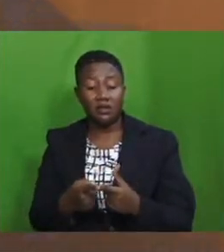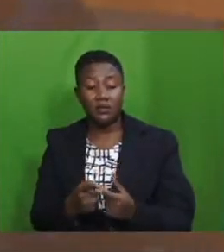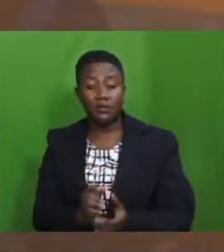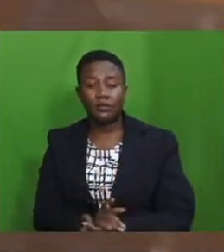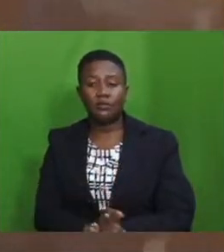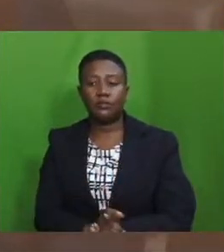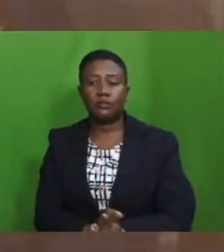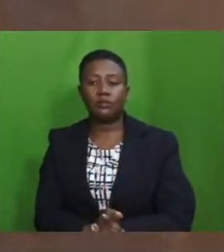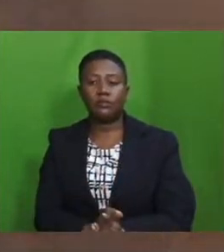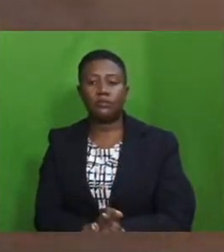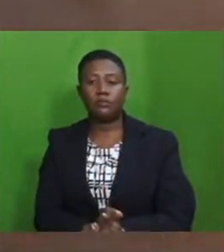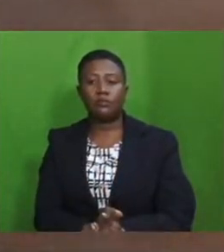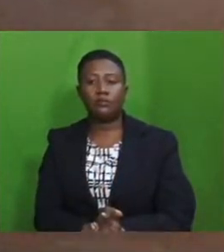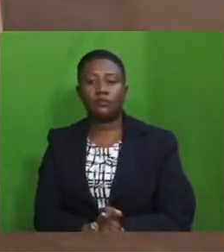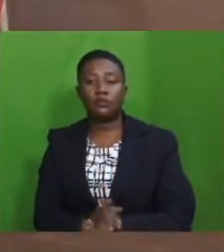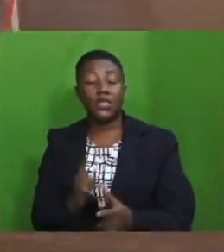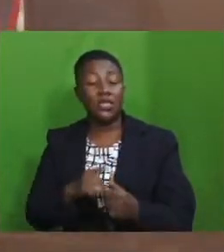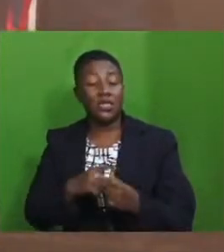We have